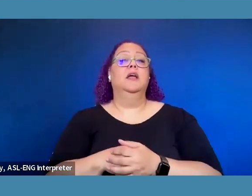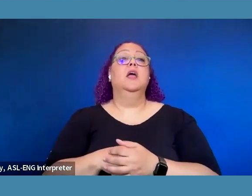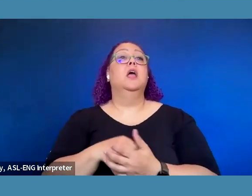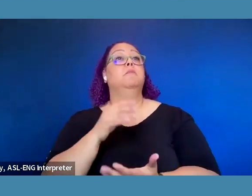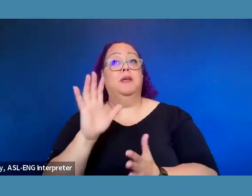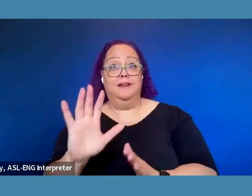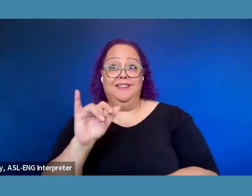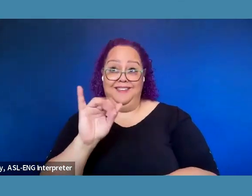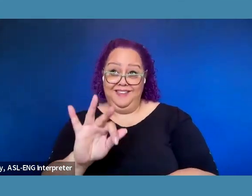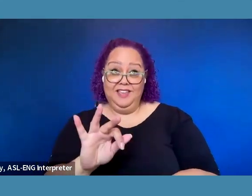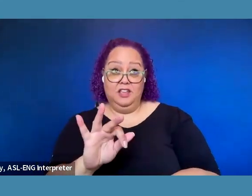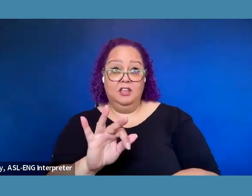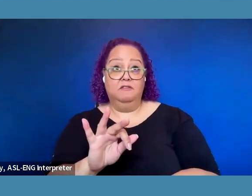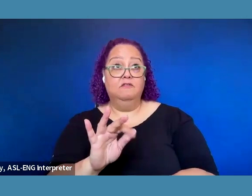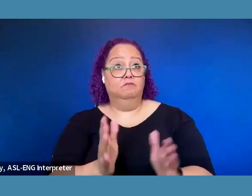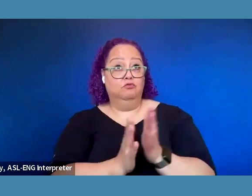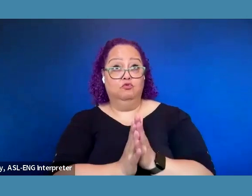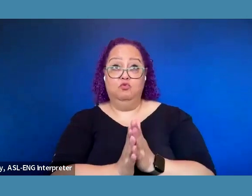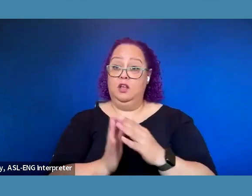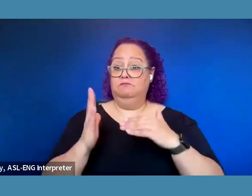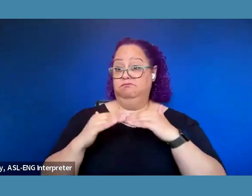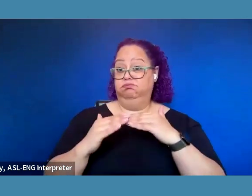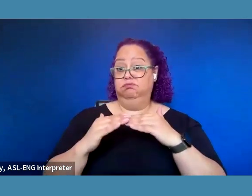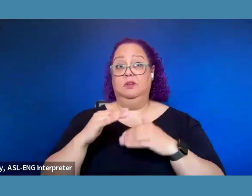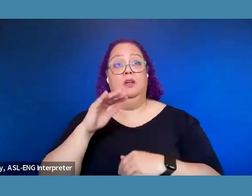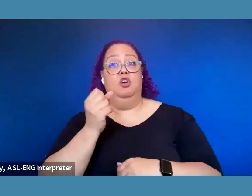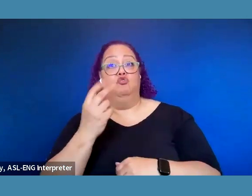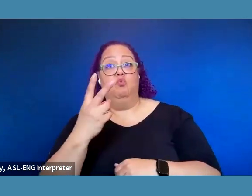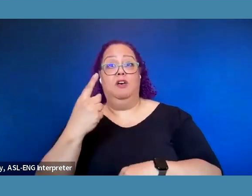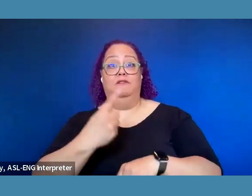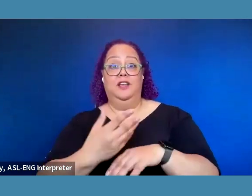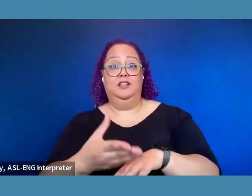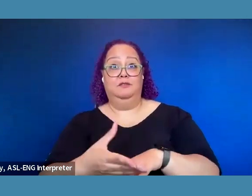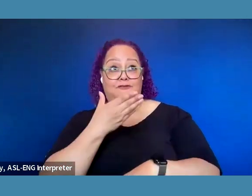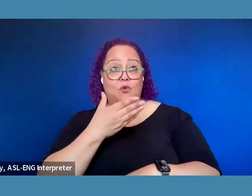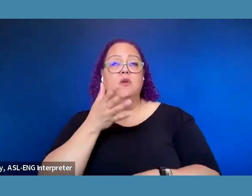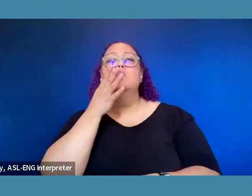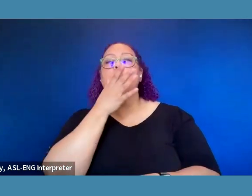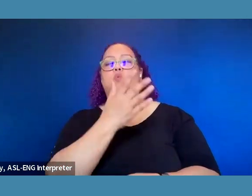their deadline to send it out. For accessible vote by mail,